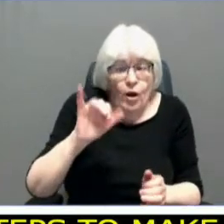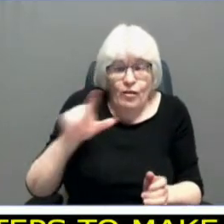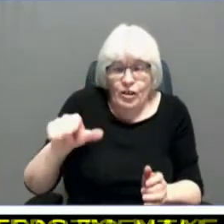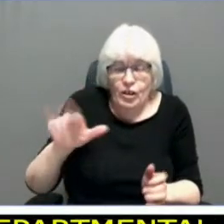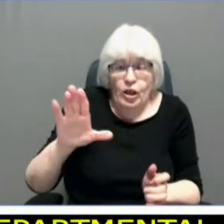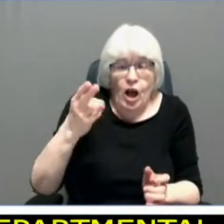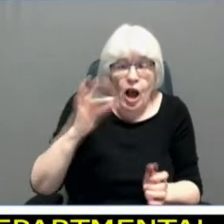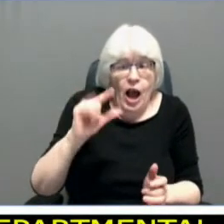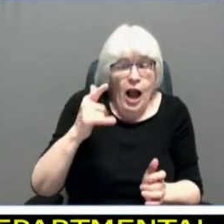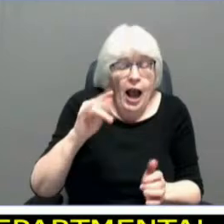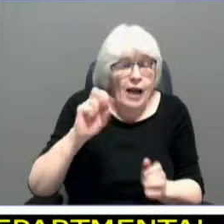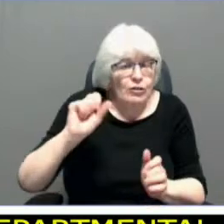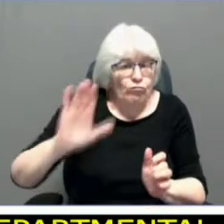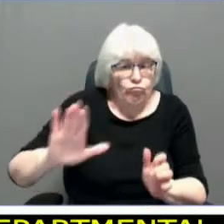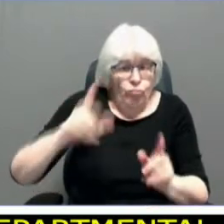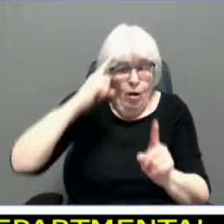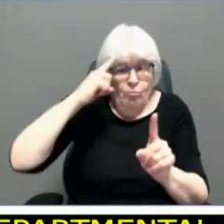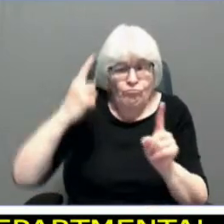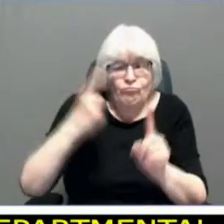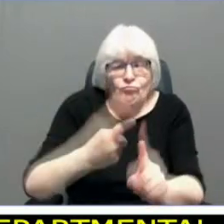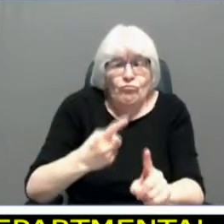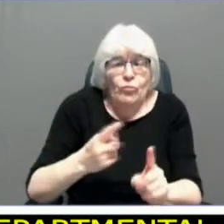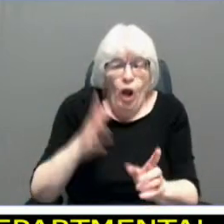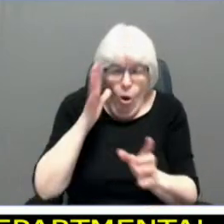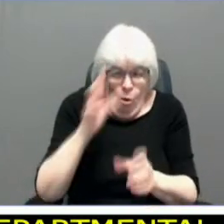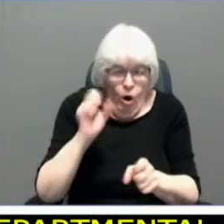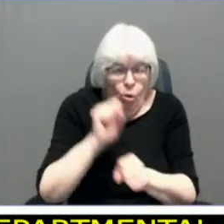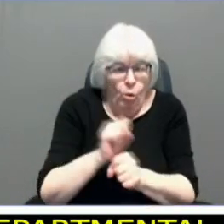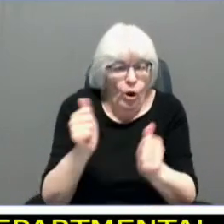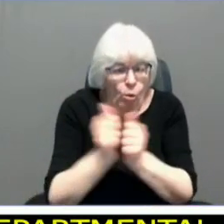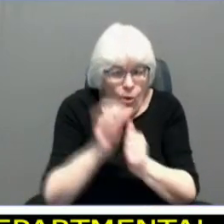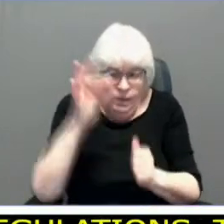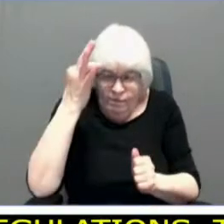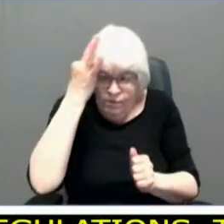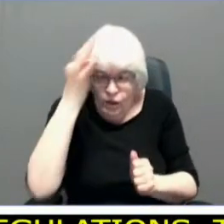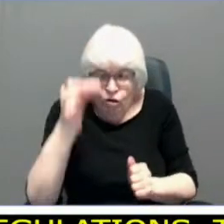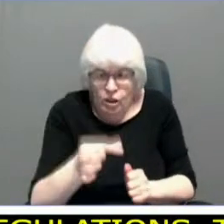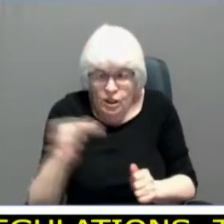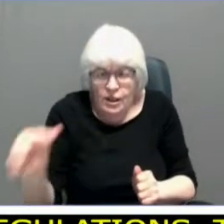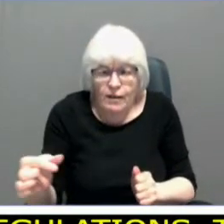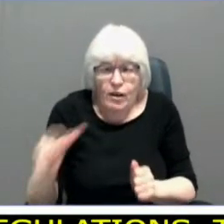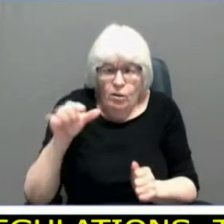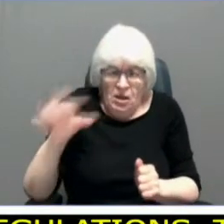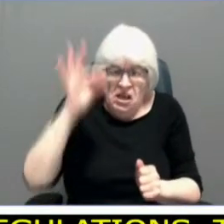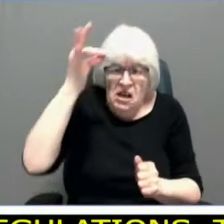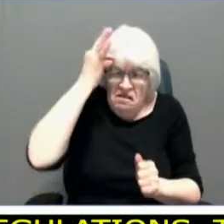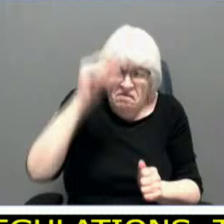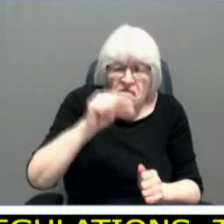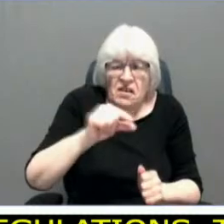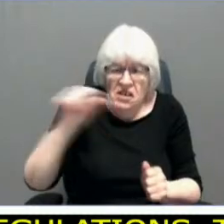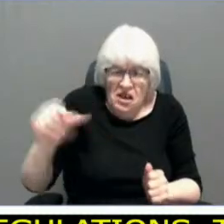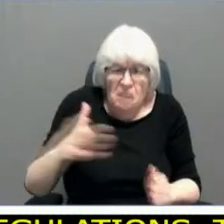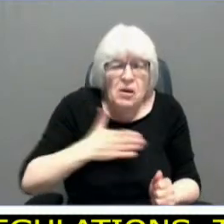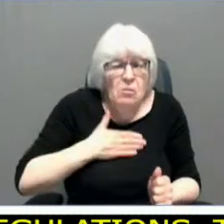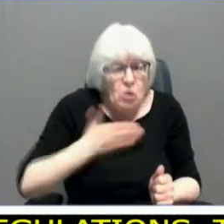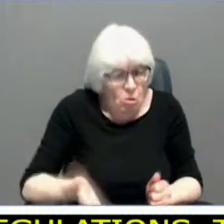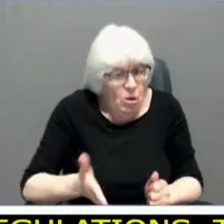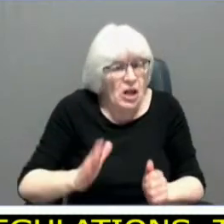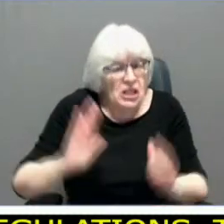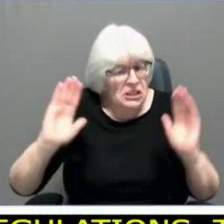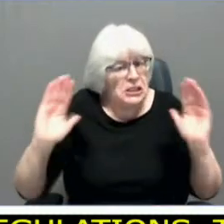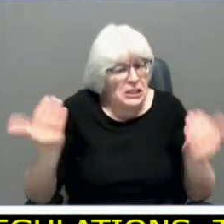we'll be making that case, working with the federal government. I think the federal government is a willing partner on that stuff too, and there's a role for them in